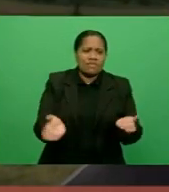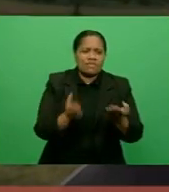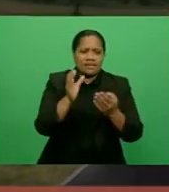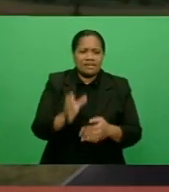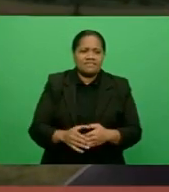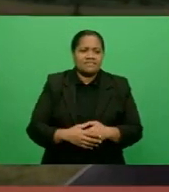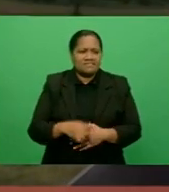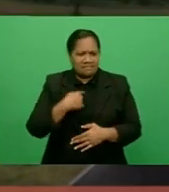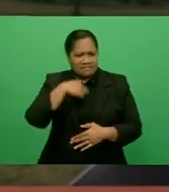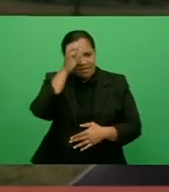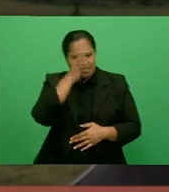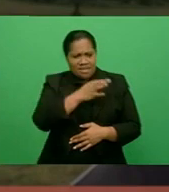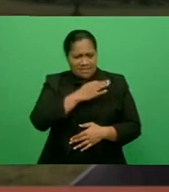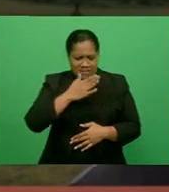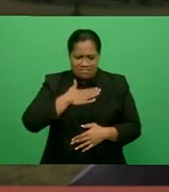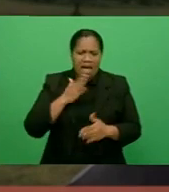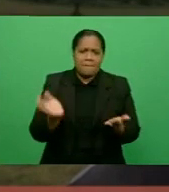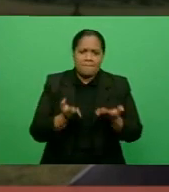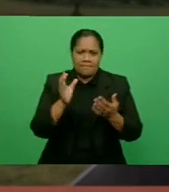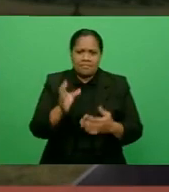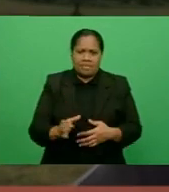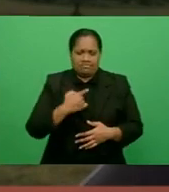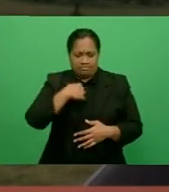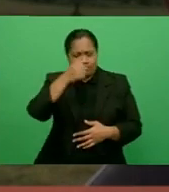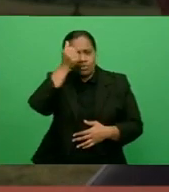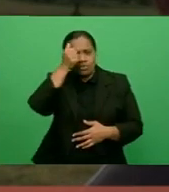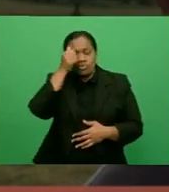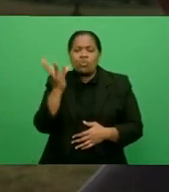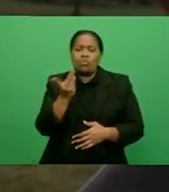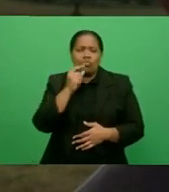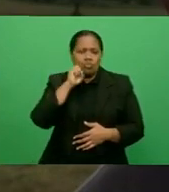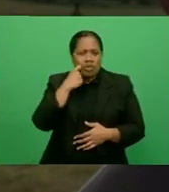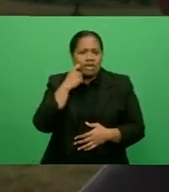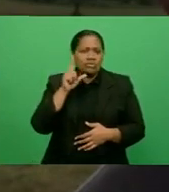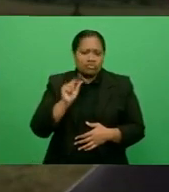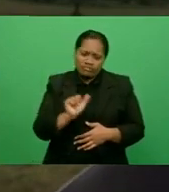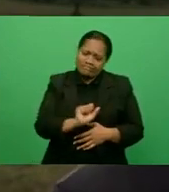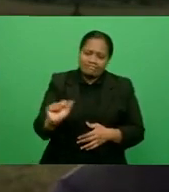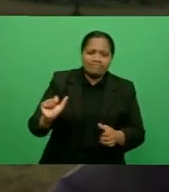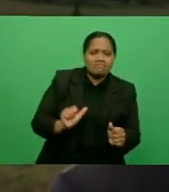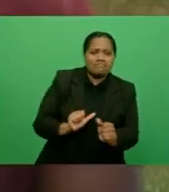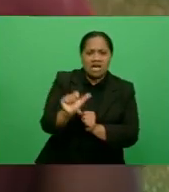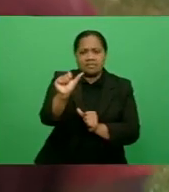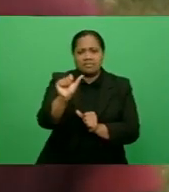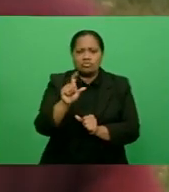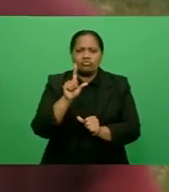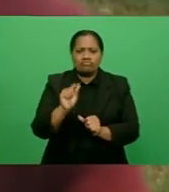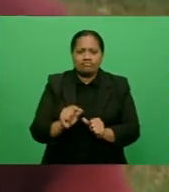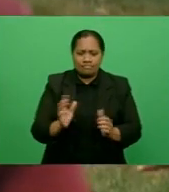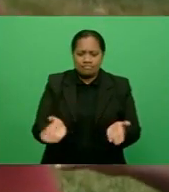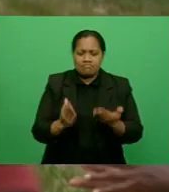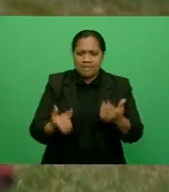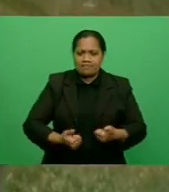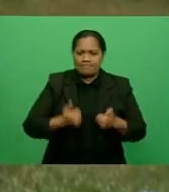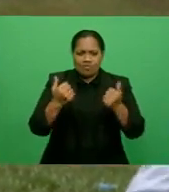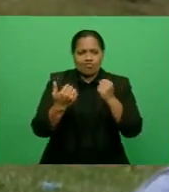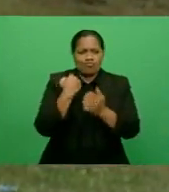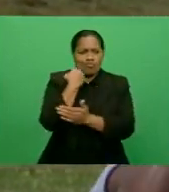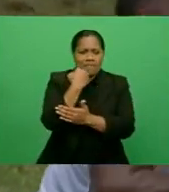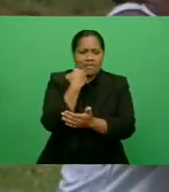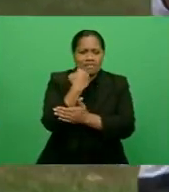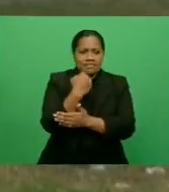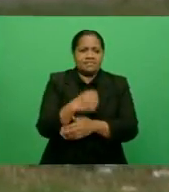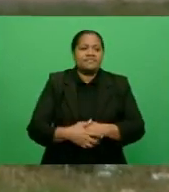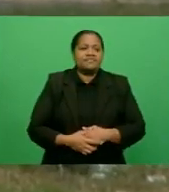I believe in my players and I know they will give their all and play good rugby. The Fiji Beater